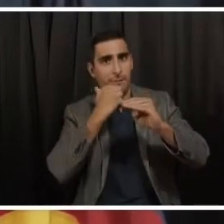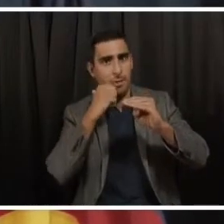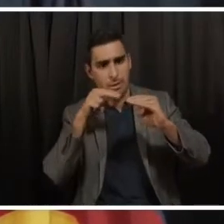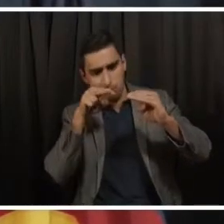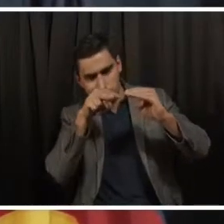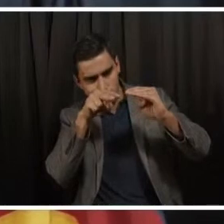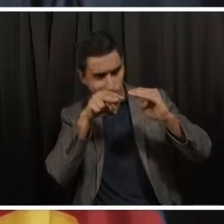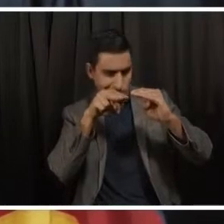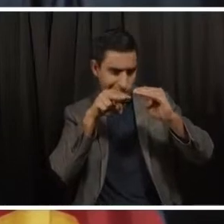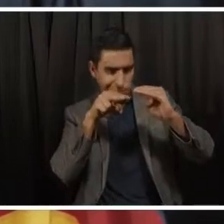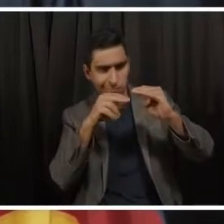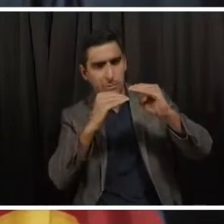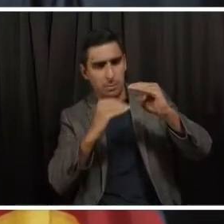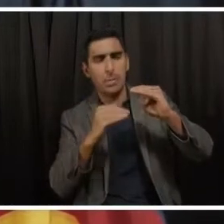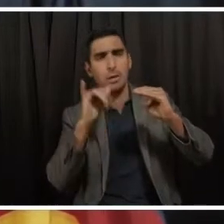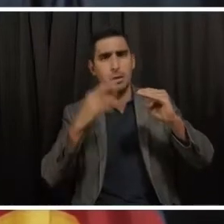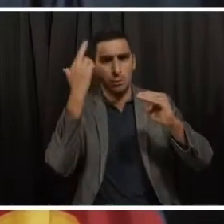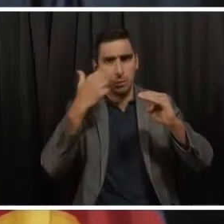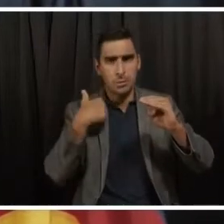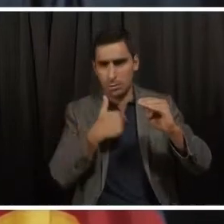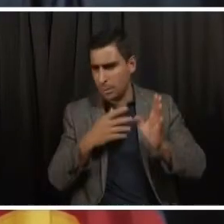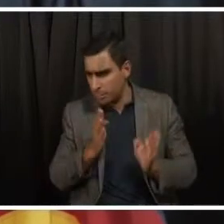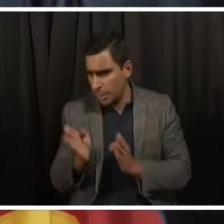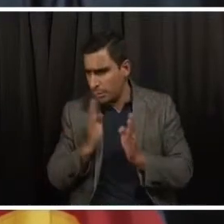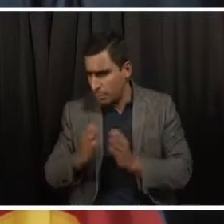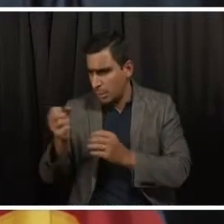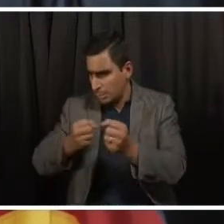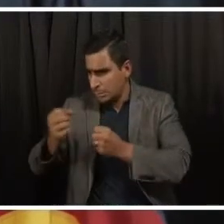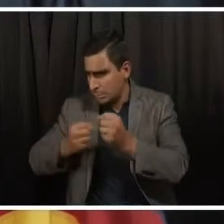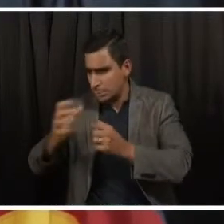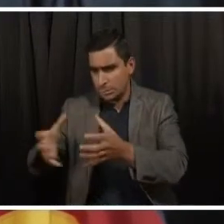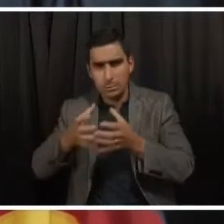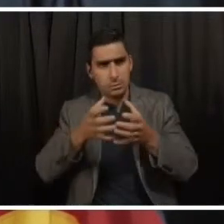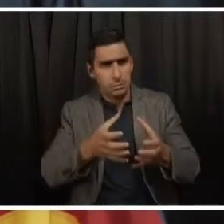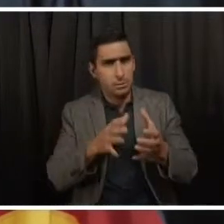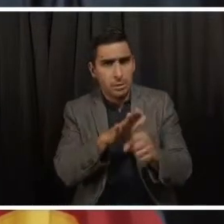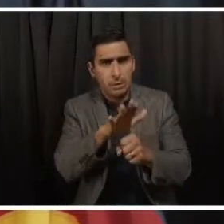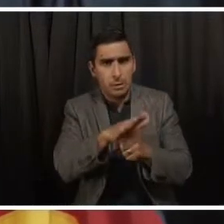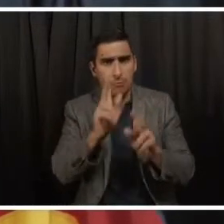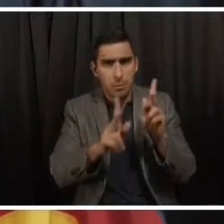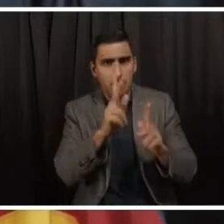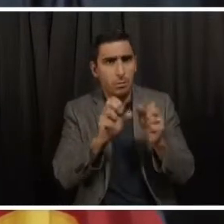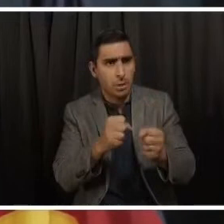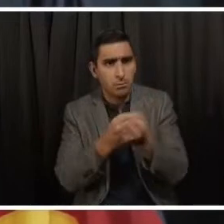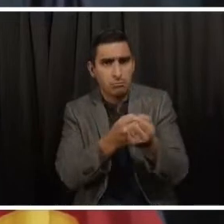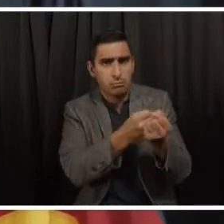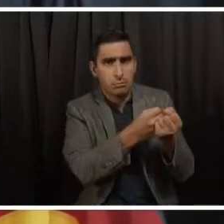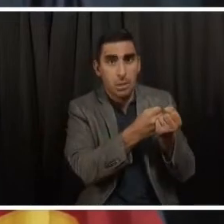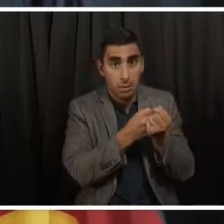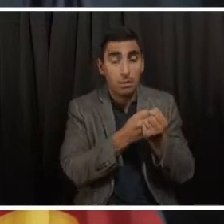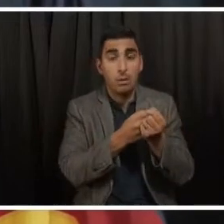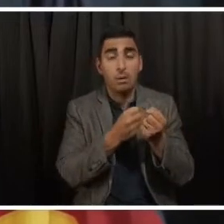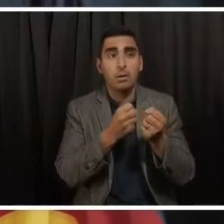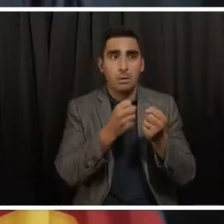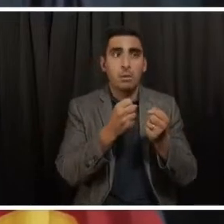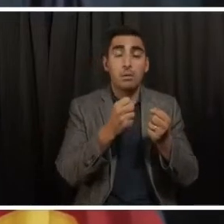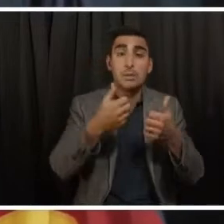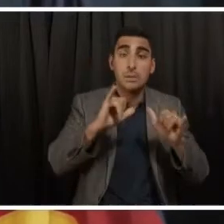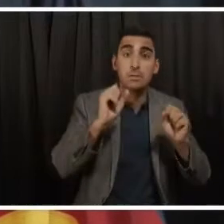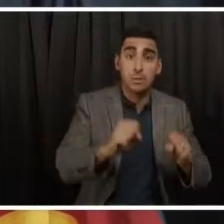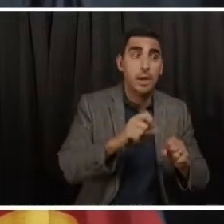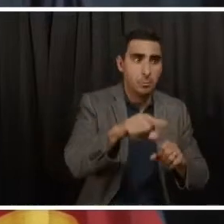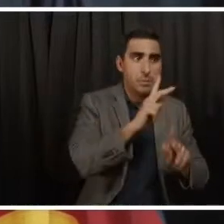have worked to add some additional capacity there. And what's important is that we're able to treat people who have heart attacks, strokes,